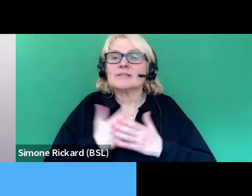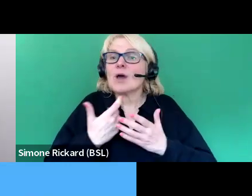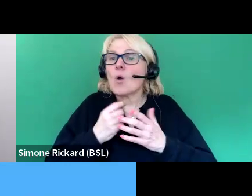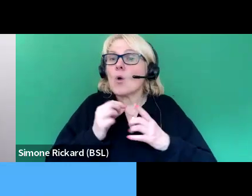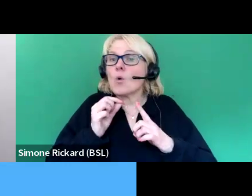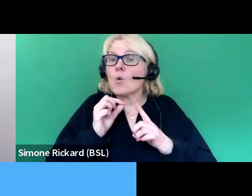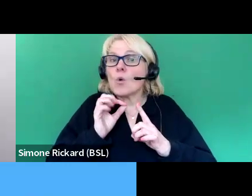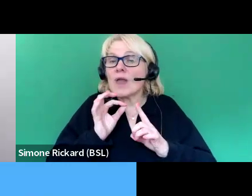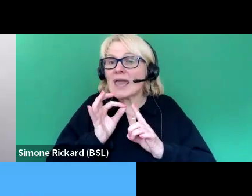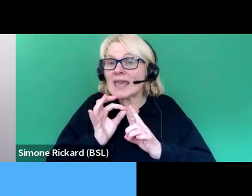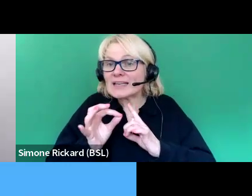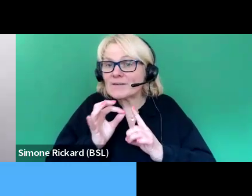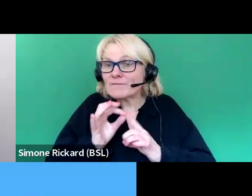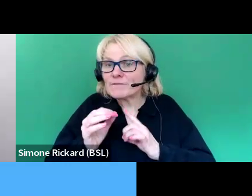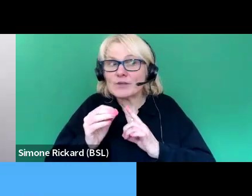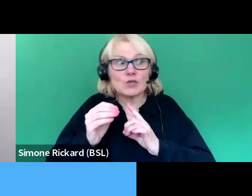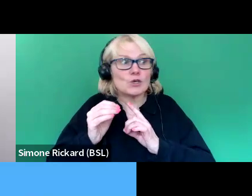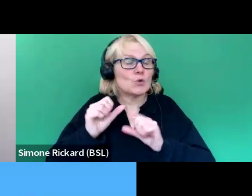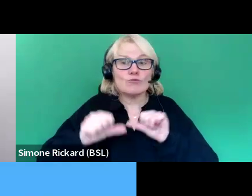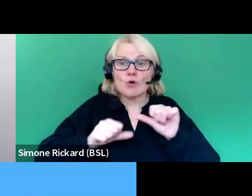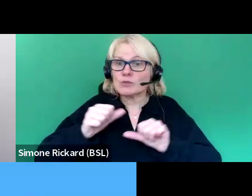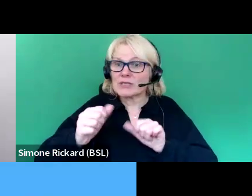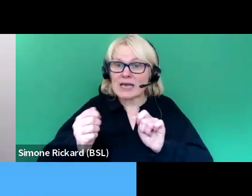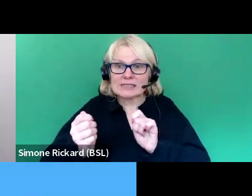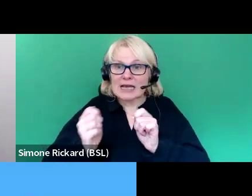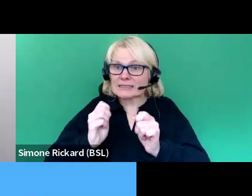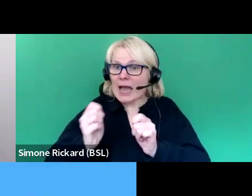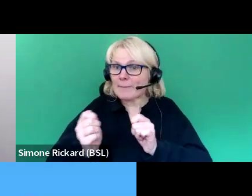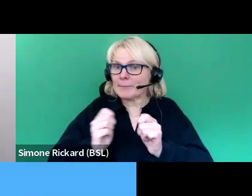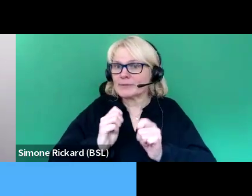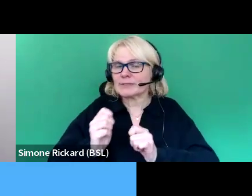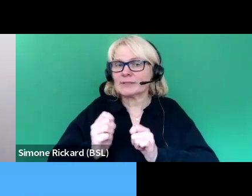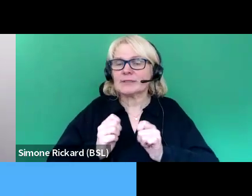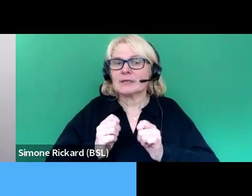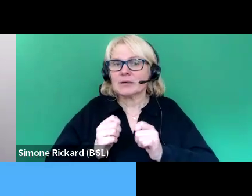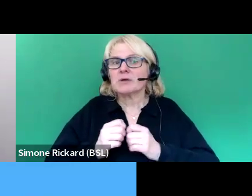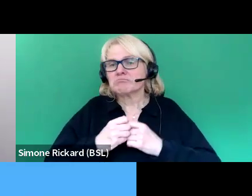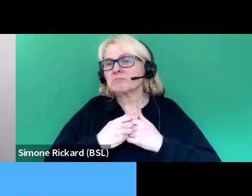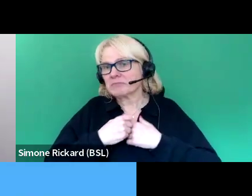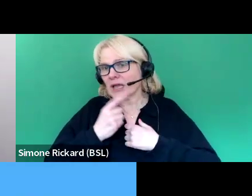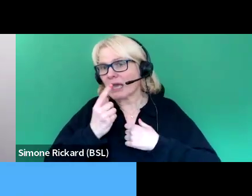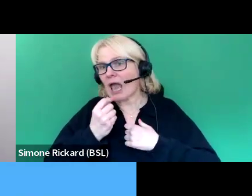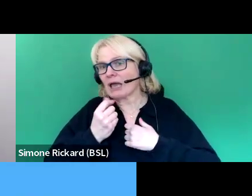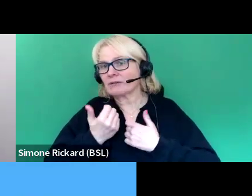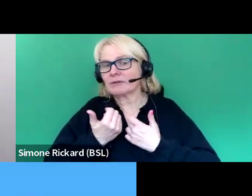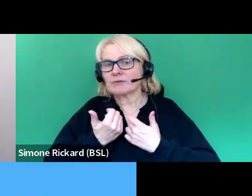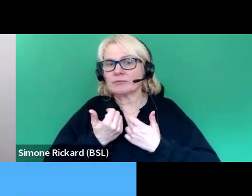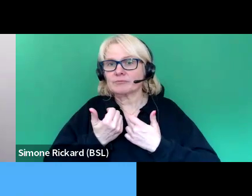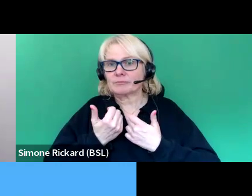interview process, adapting the interview process, that can be quite an